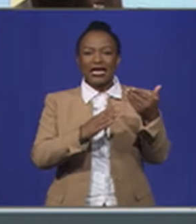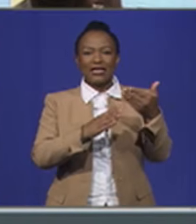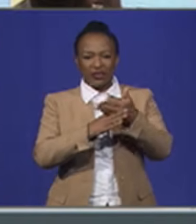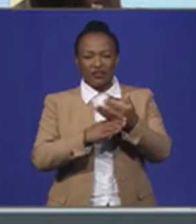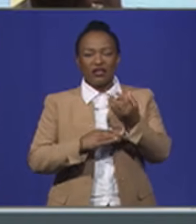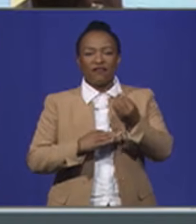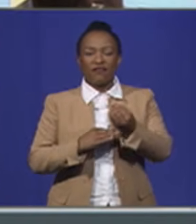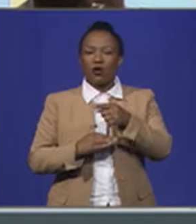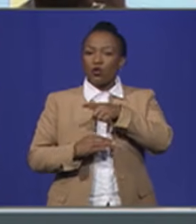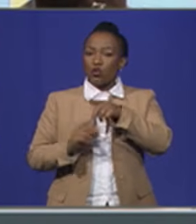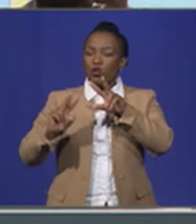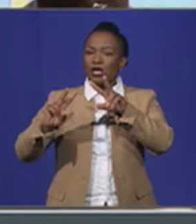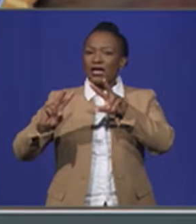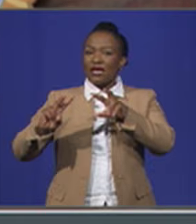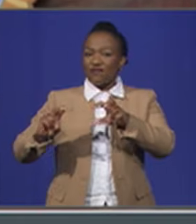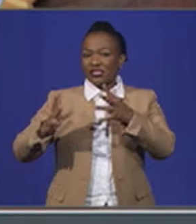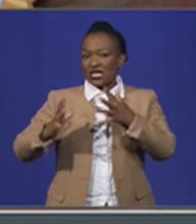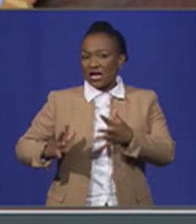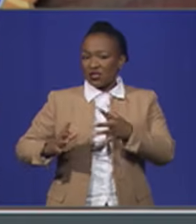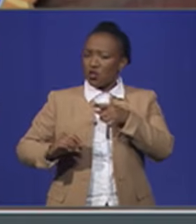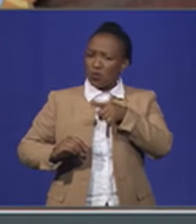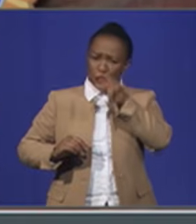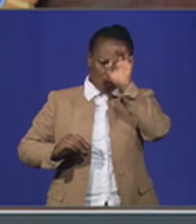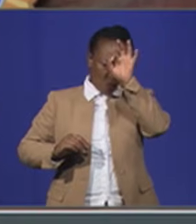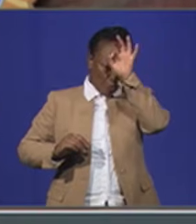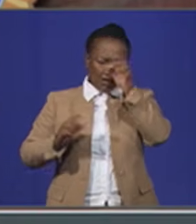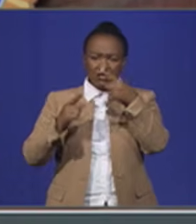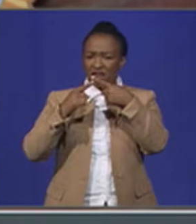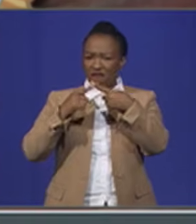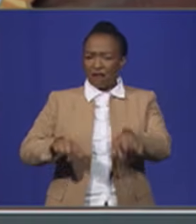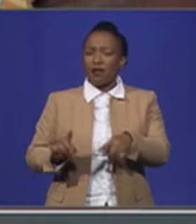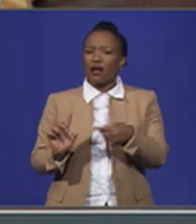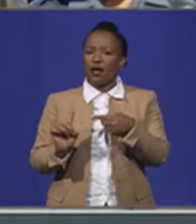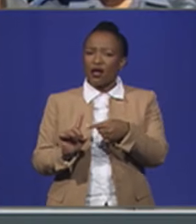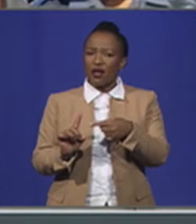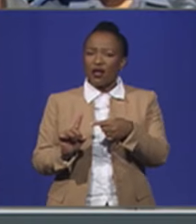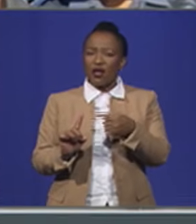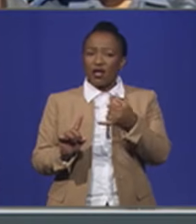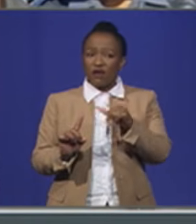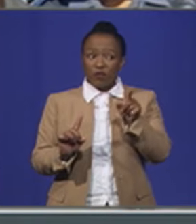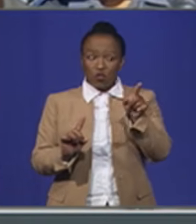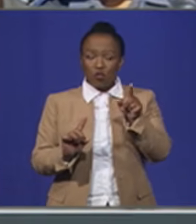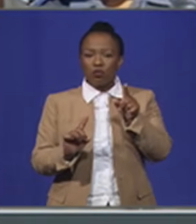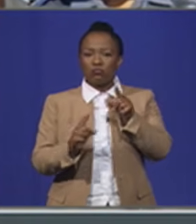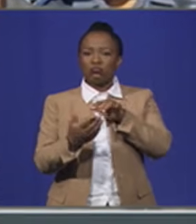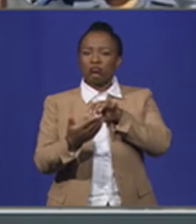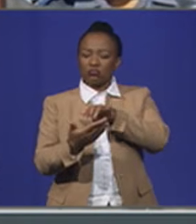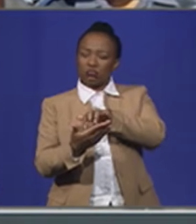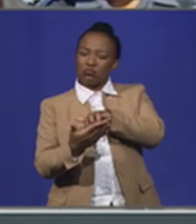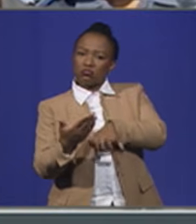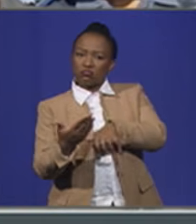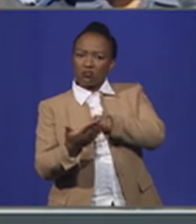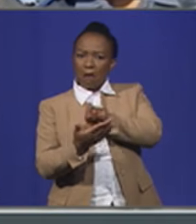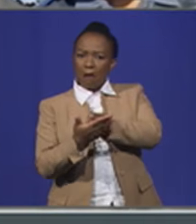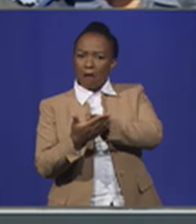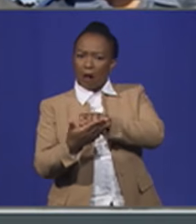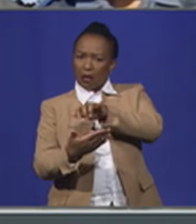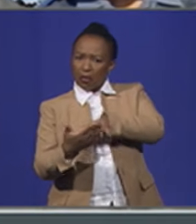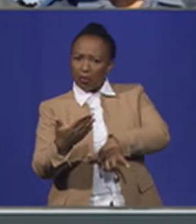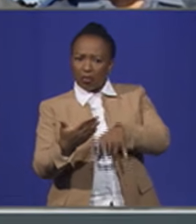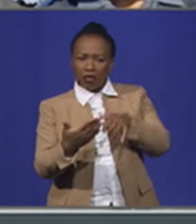a detective working on that particular case. And if you took a statement, what were you doing with that particular